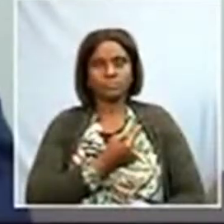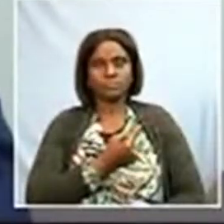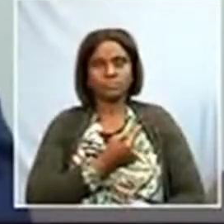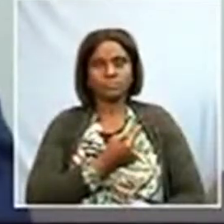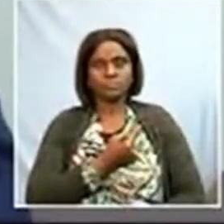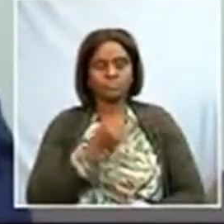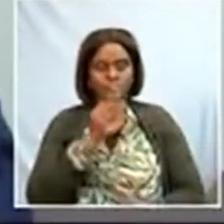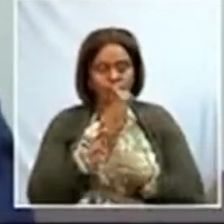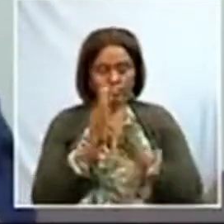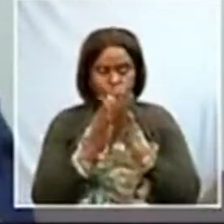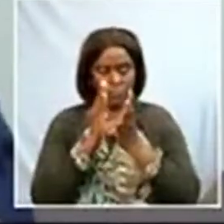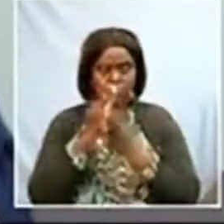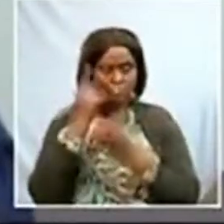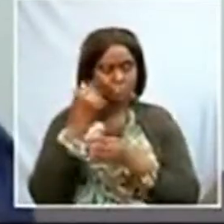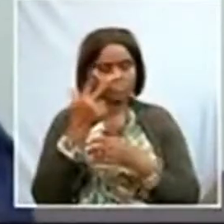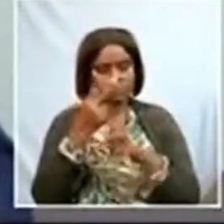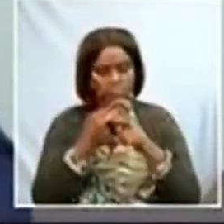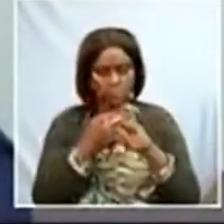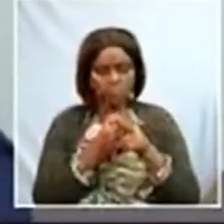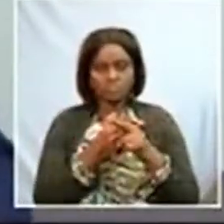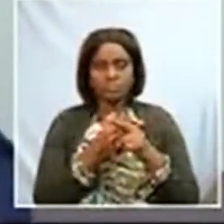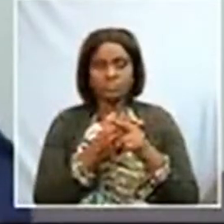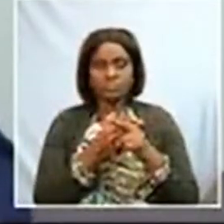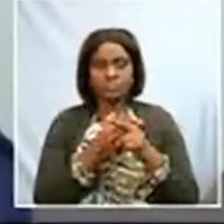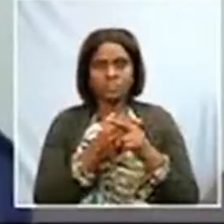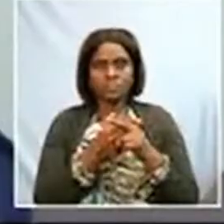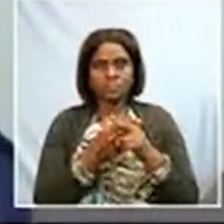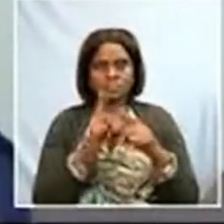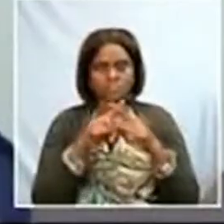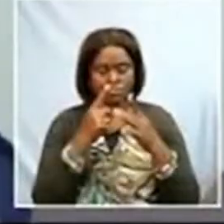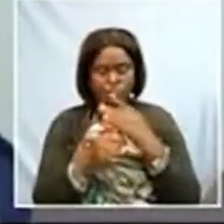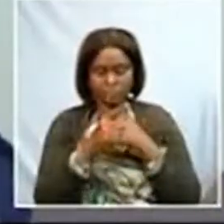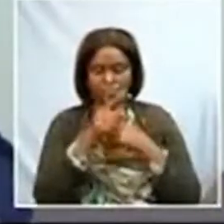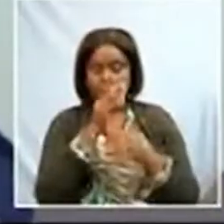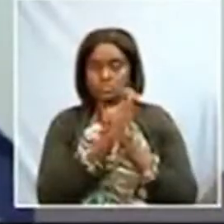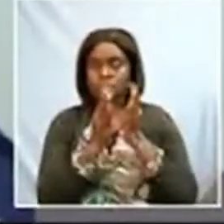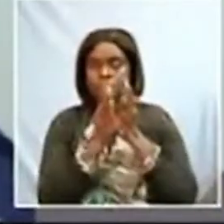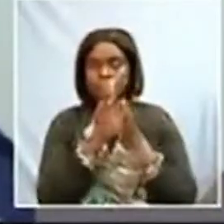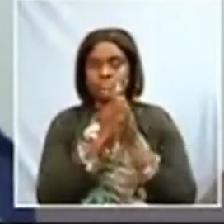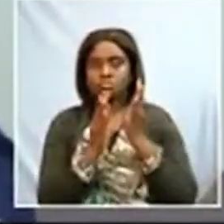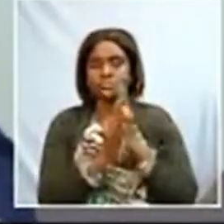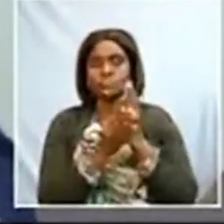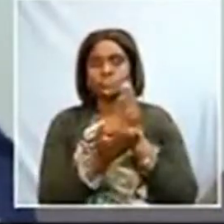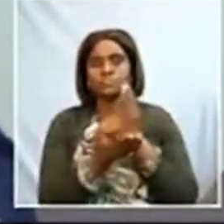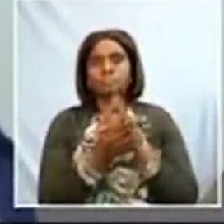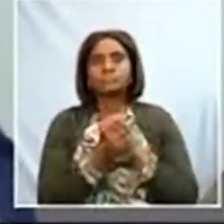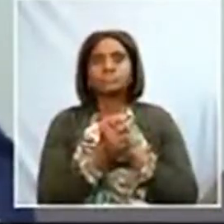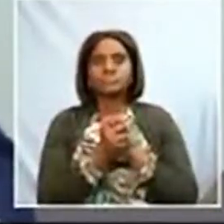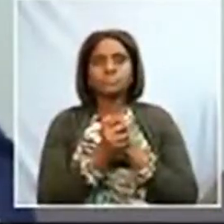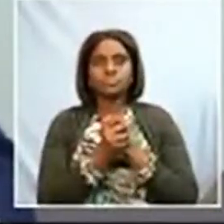The contract was for 3 months. But this contract,